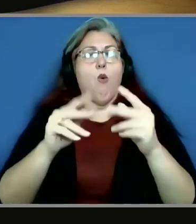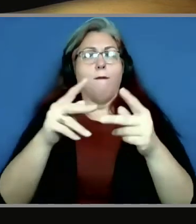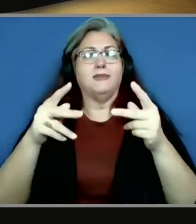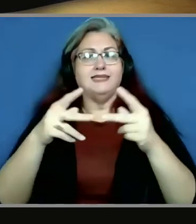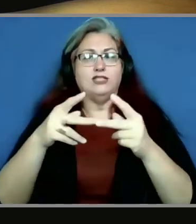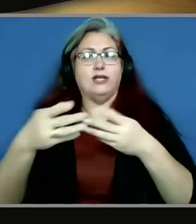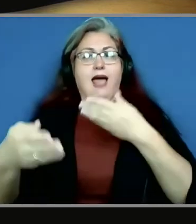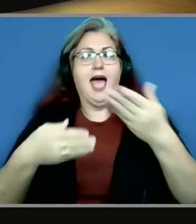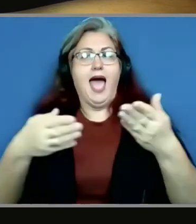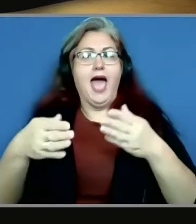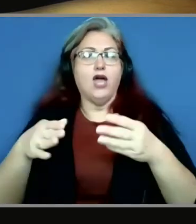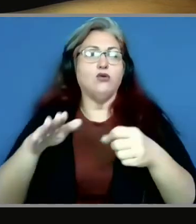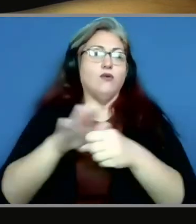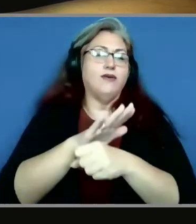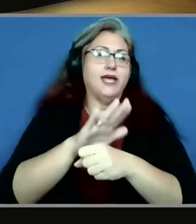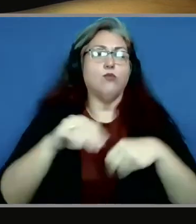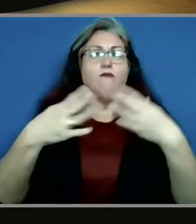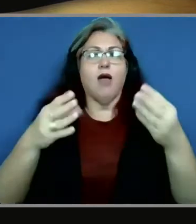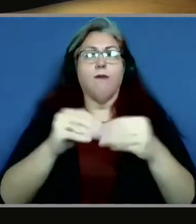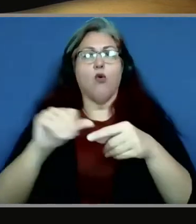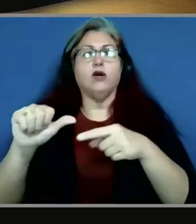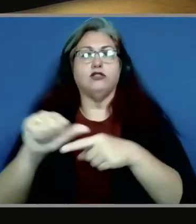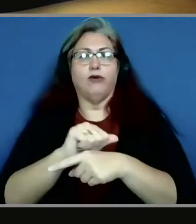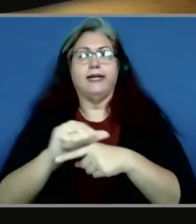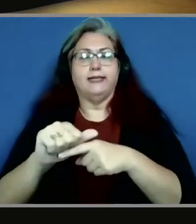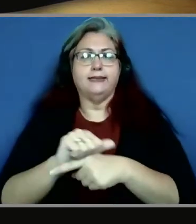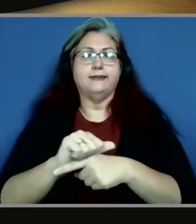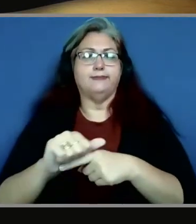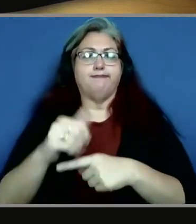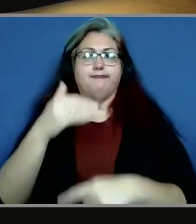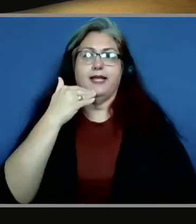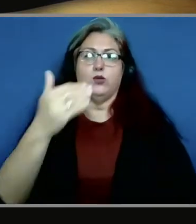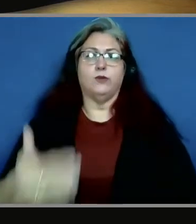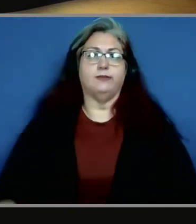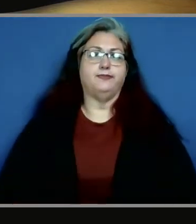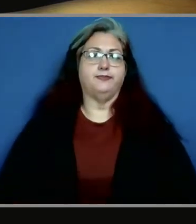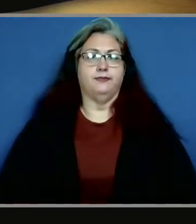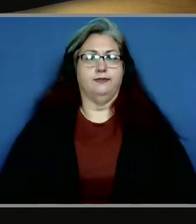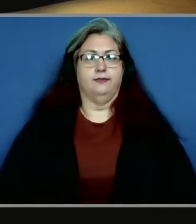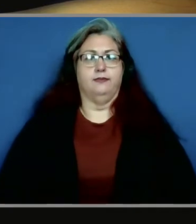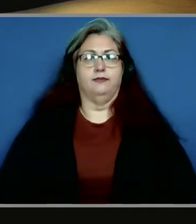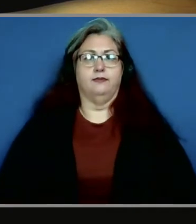filled, getting more training available. Thank you.